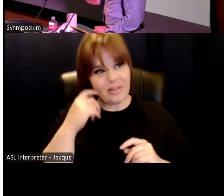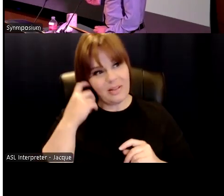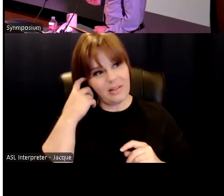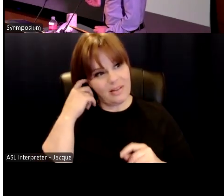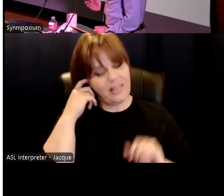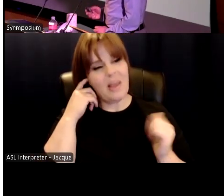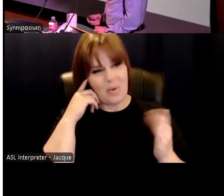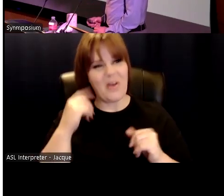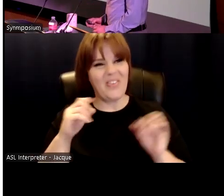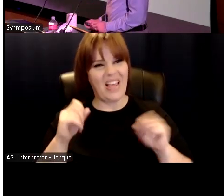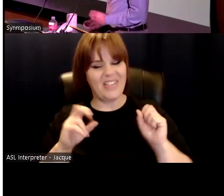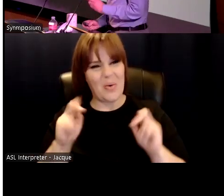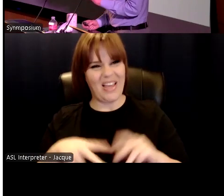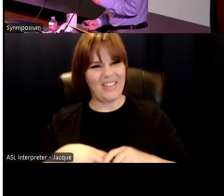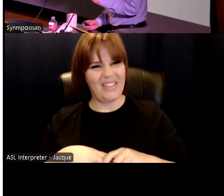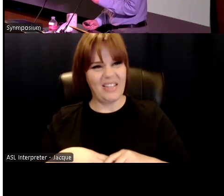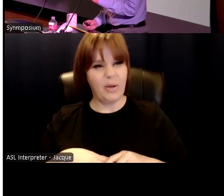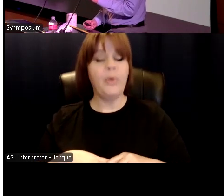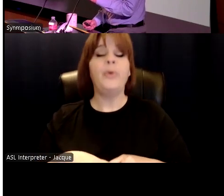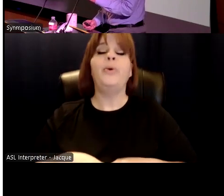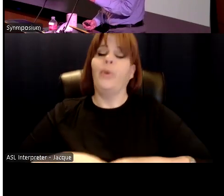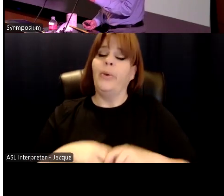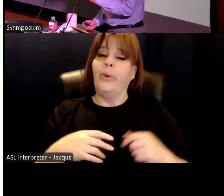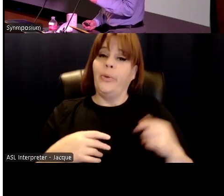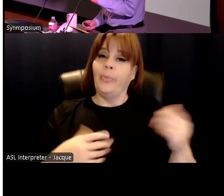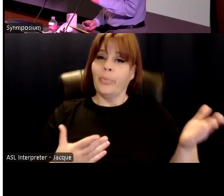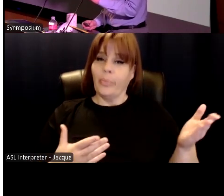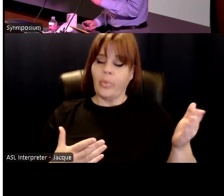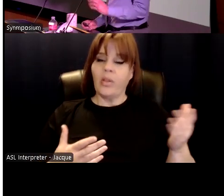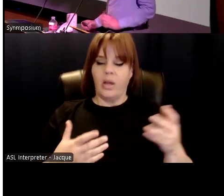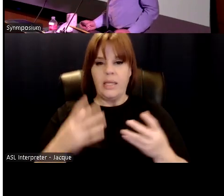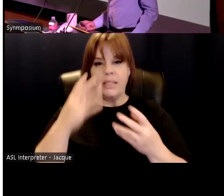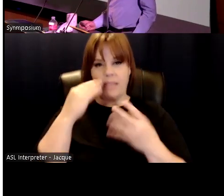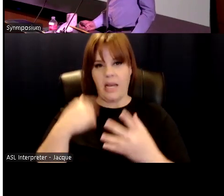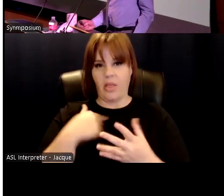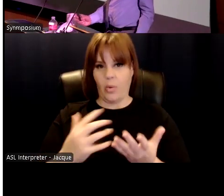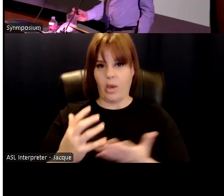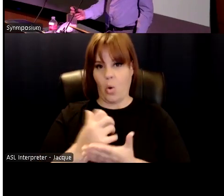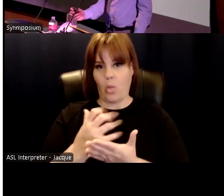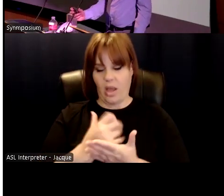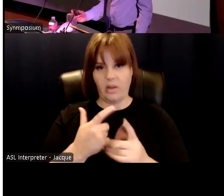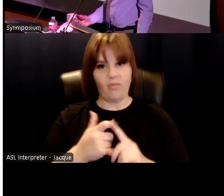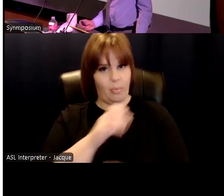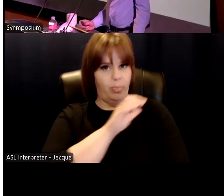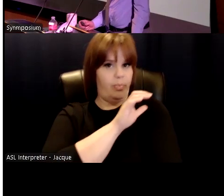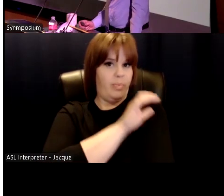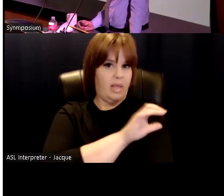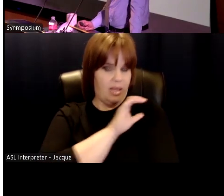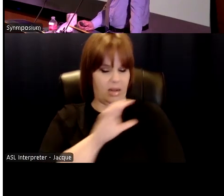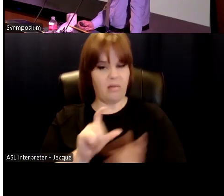there we go. Yes, okay. So this is just some data that we collected in our clinic, and we published it